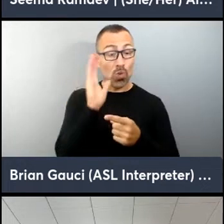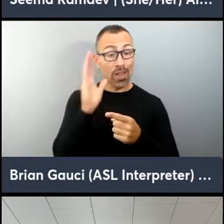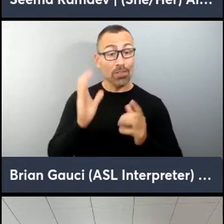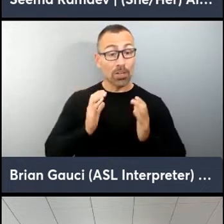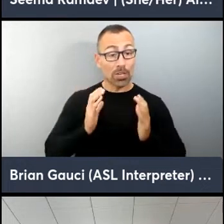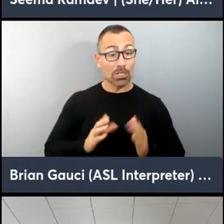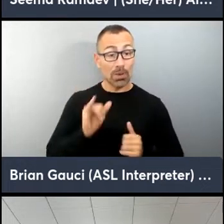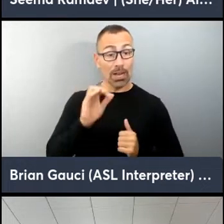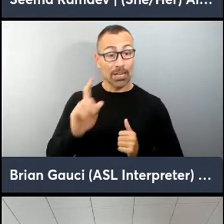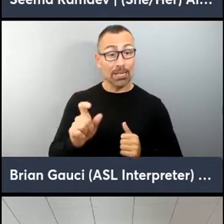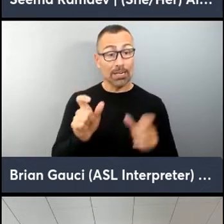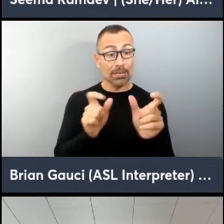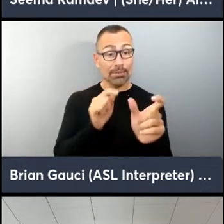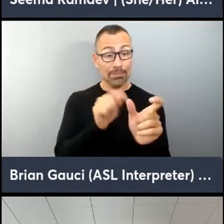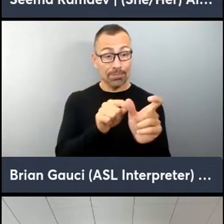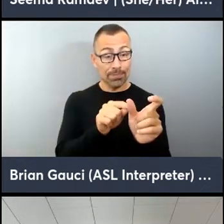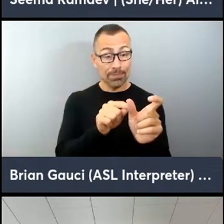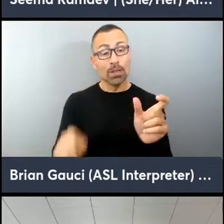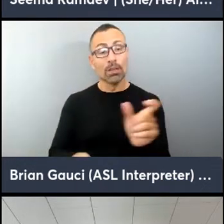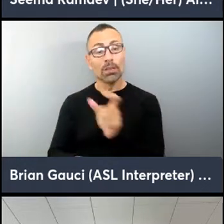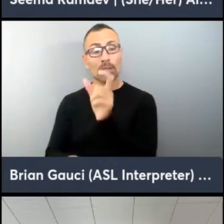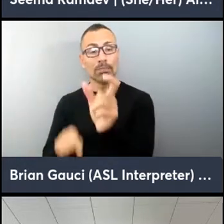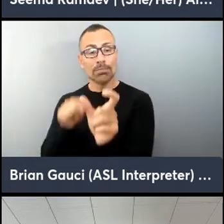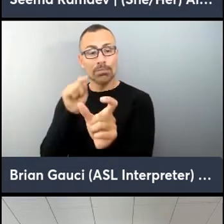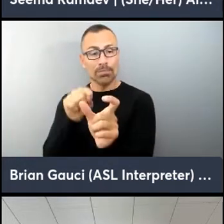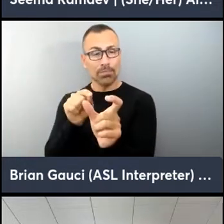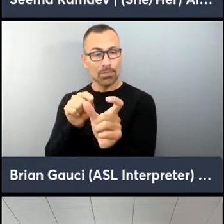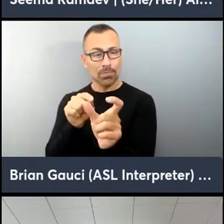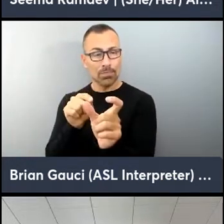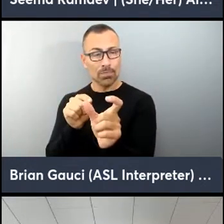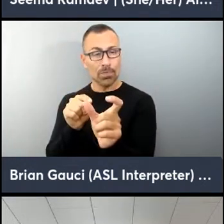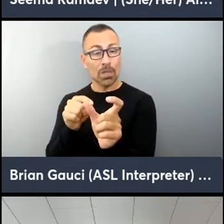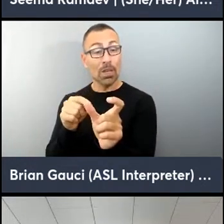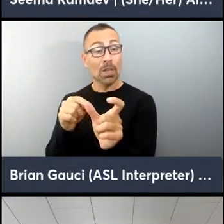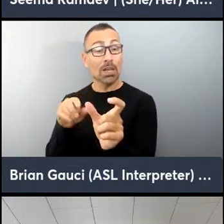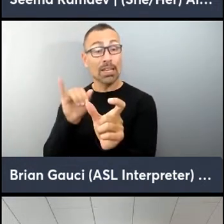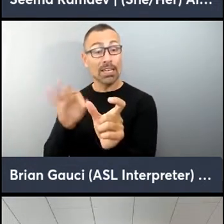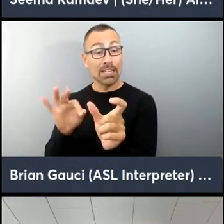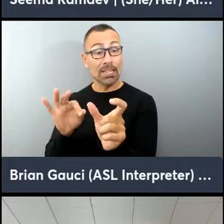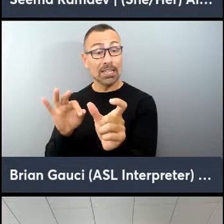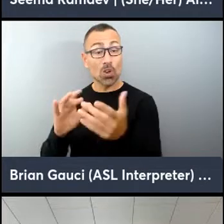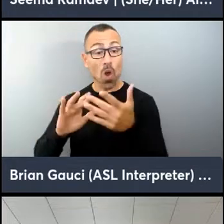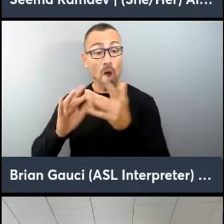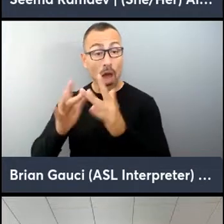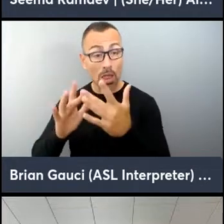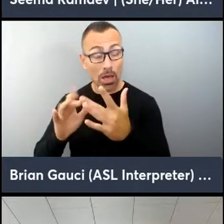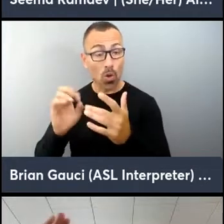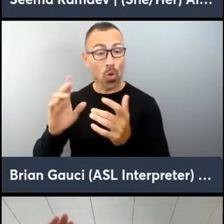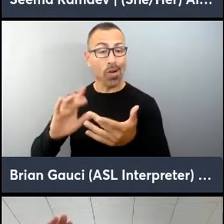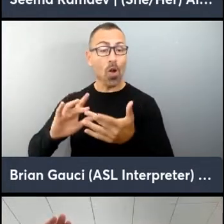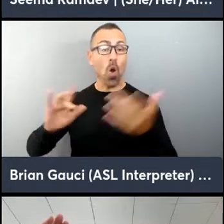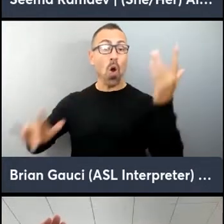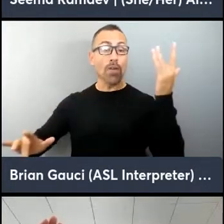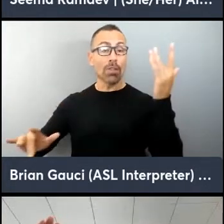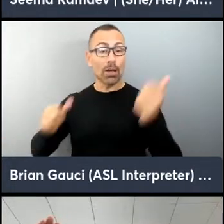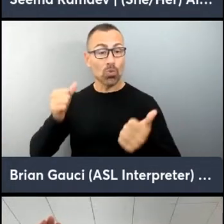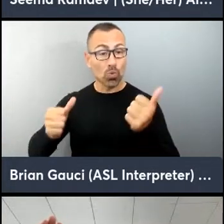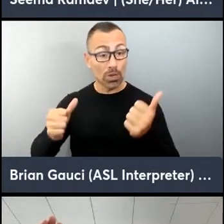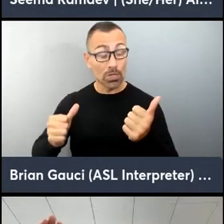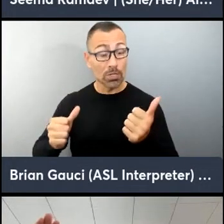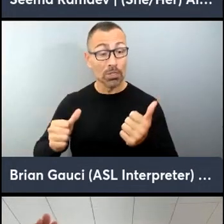also specify something, you want to specify whether your feature group is both online or offline, right? Are you going to use it for